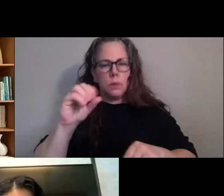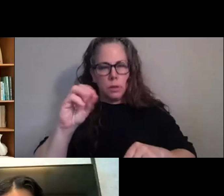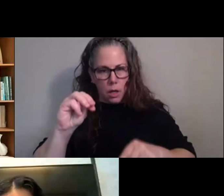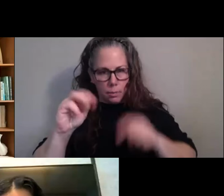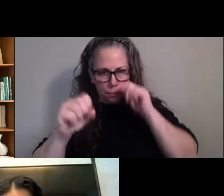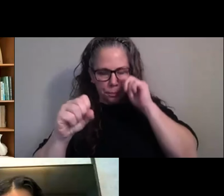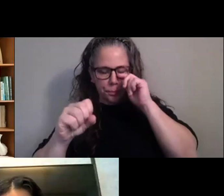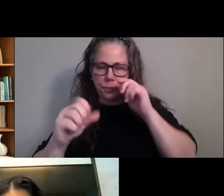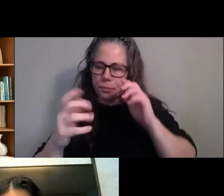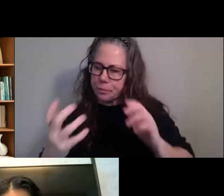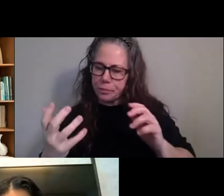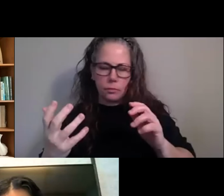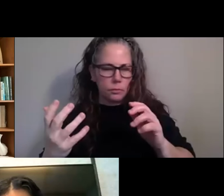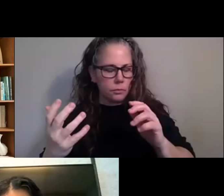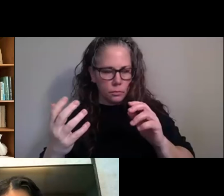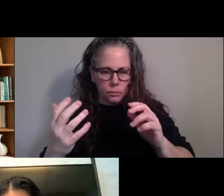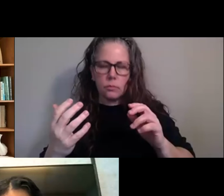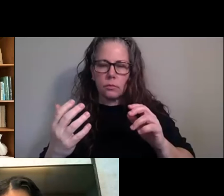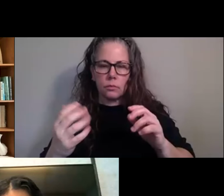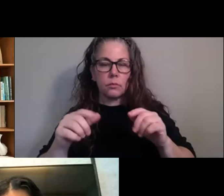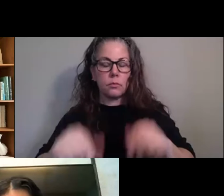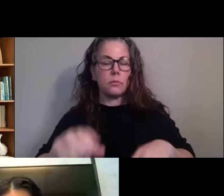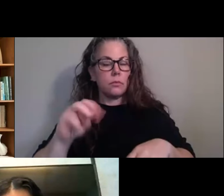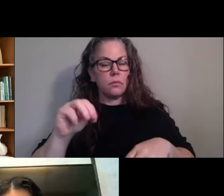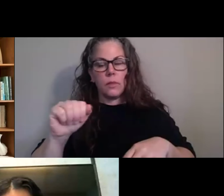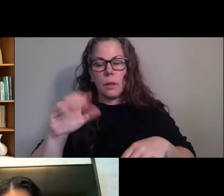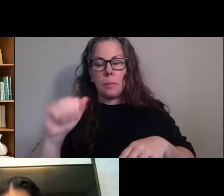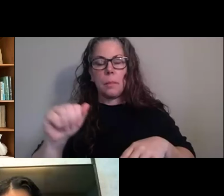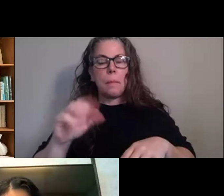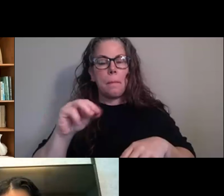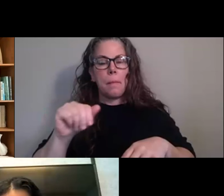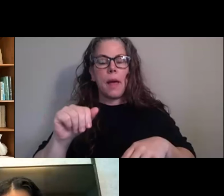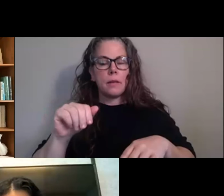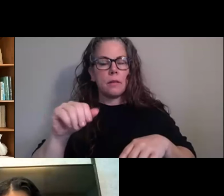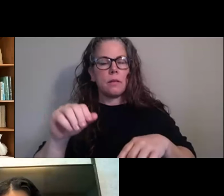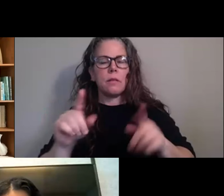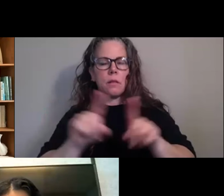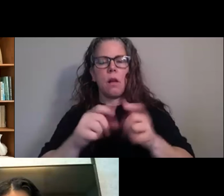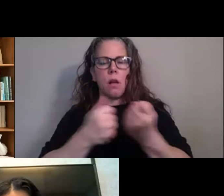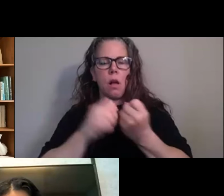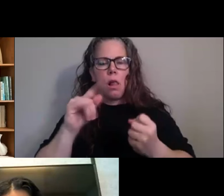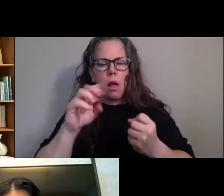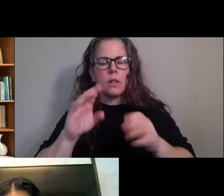I will also say, Mass Children's Alliance, as a coalition for children,